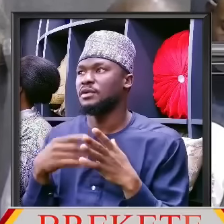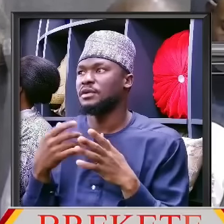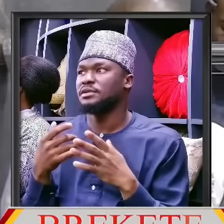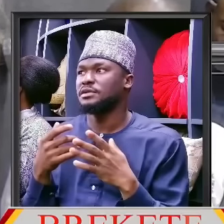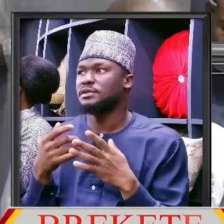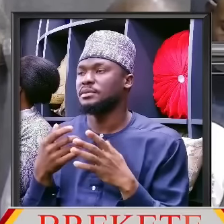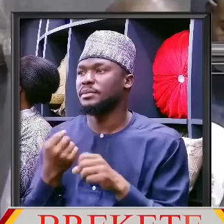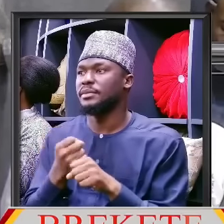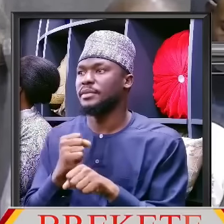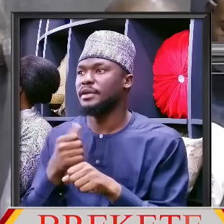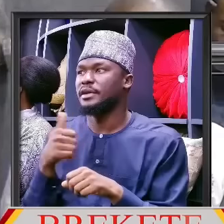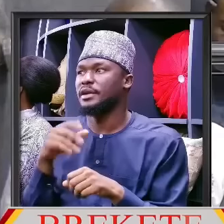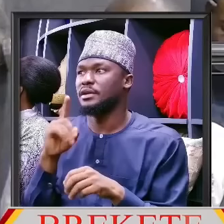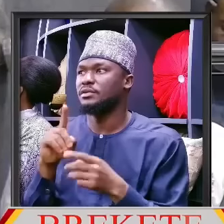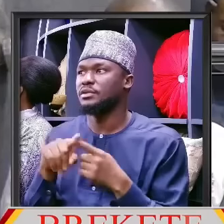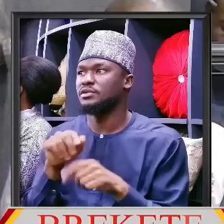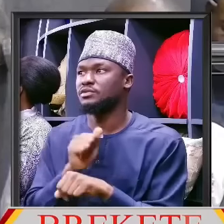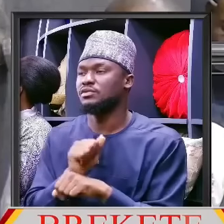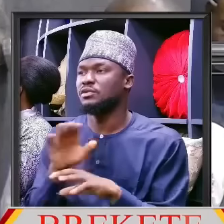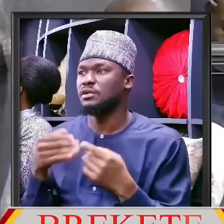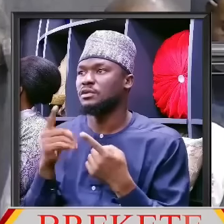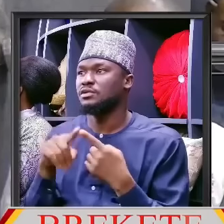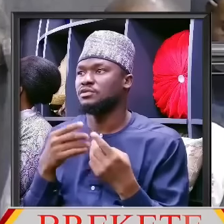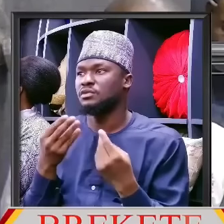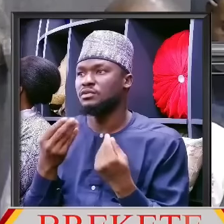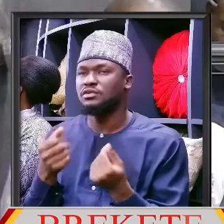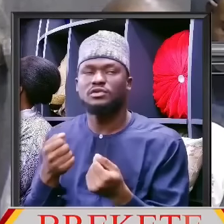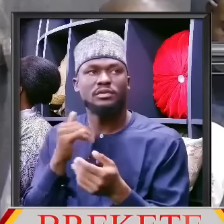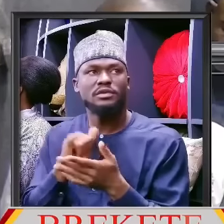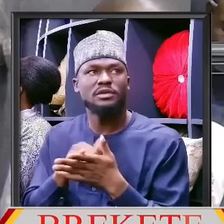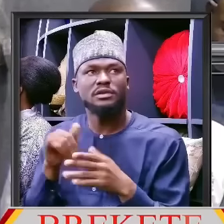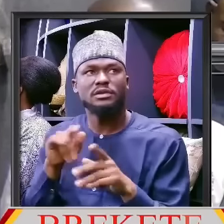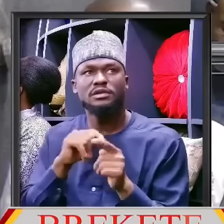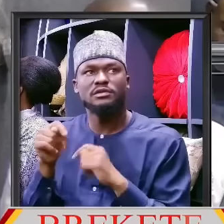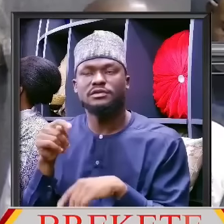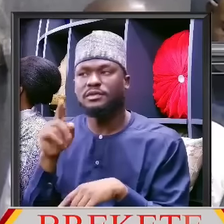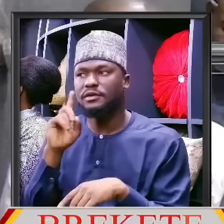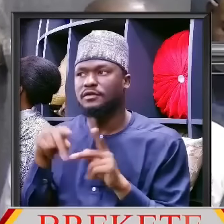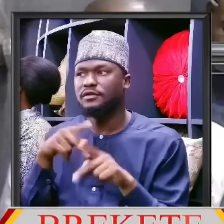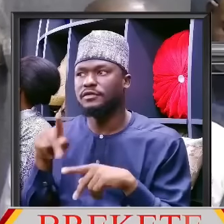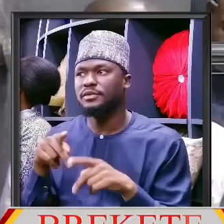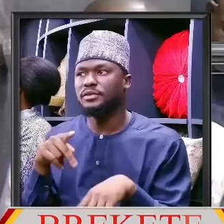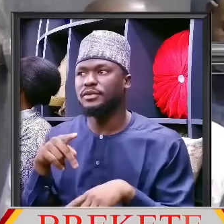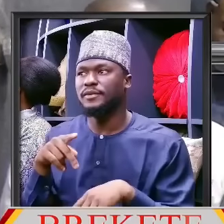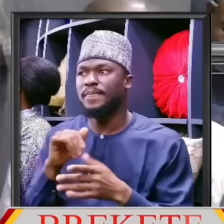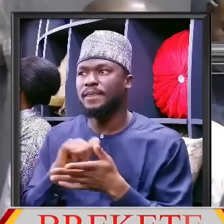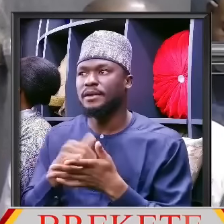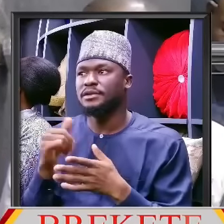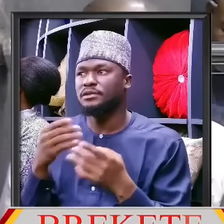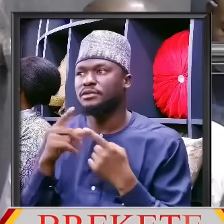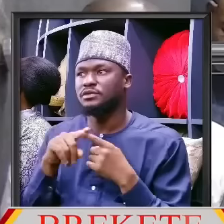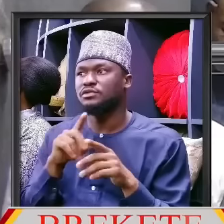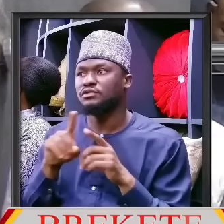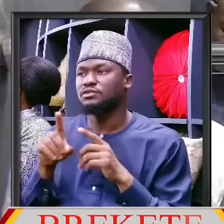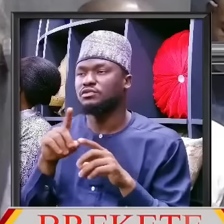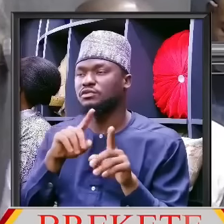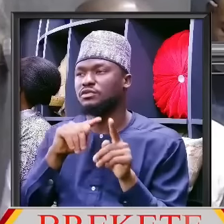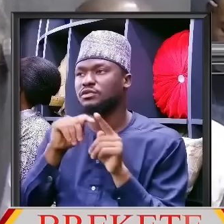contention now. Where now everybody they work how and I go deal with them now. They transfer for people where say they want